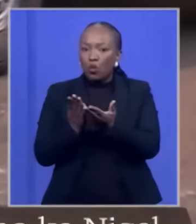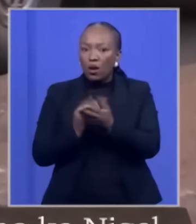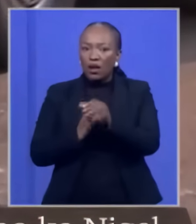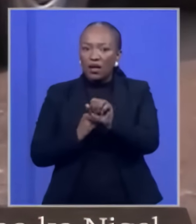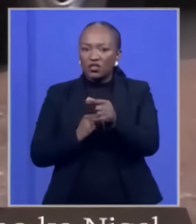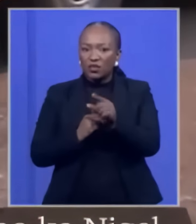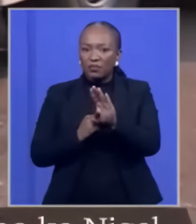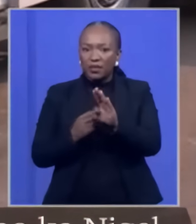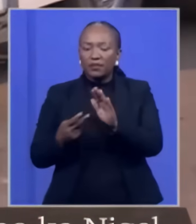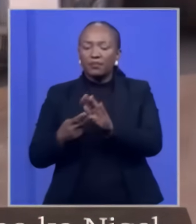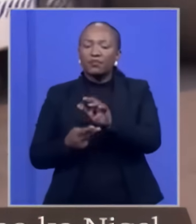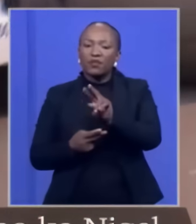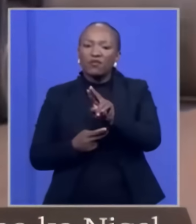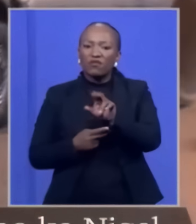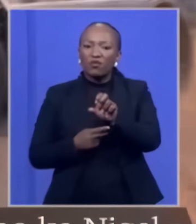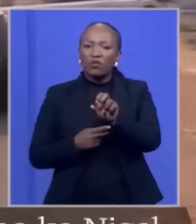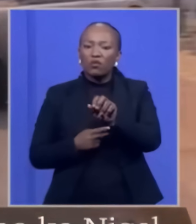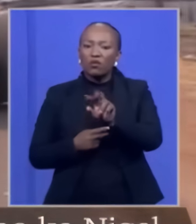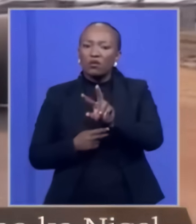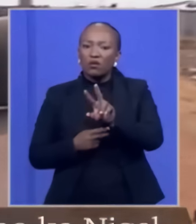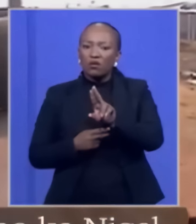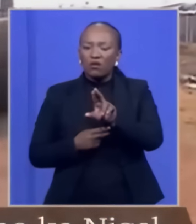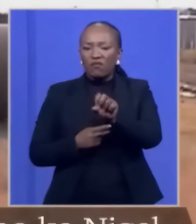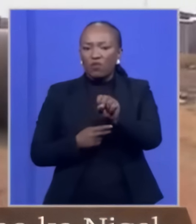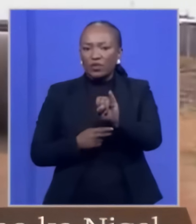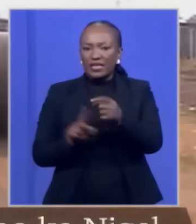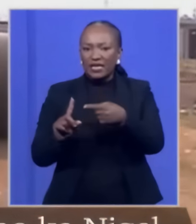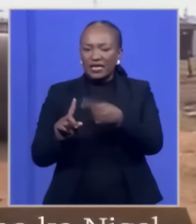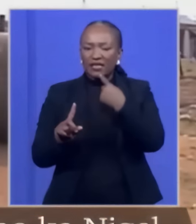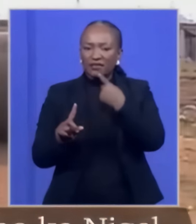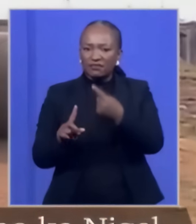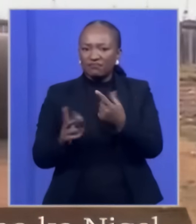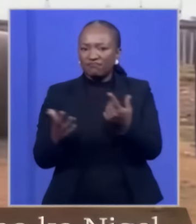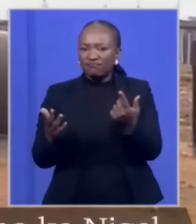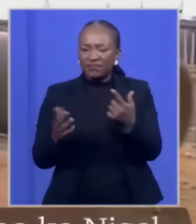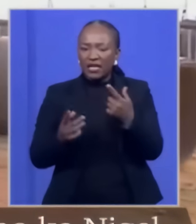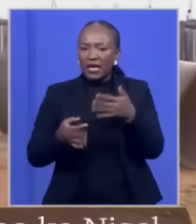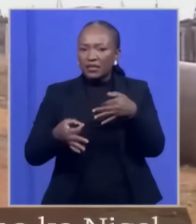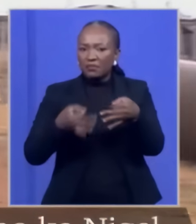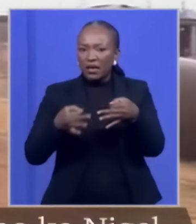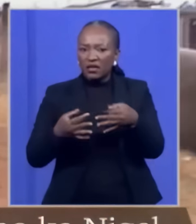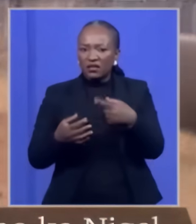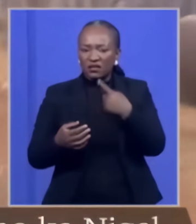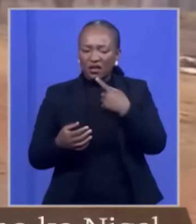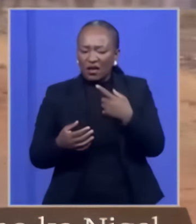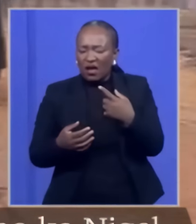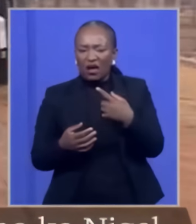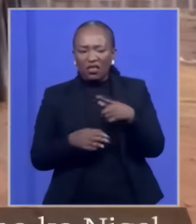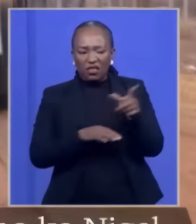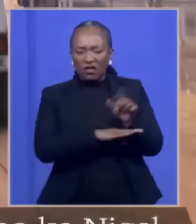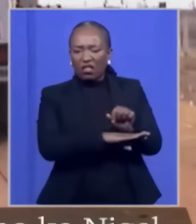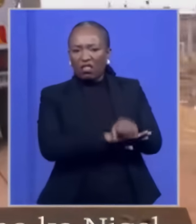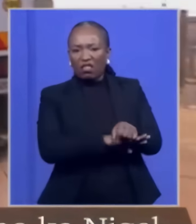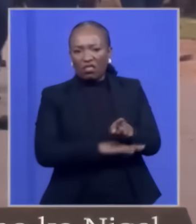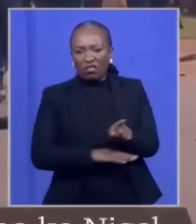Vusi-Ranyao, badudi ba be ba befedišitšwe ke seo ba se hlalošitšego pele ka go se tšeele batswadi hlogong ga